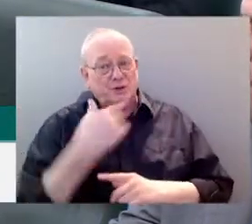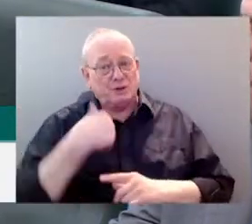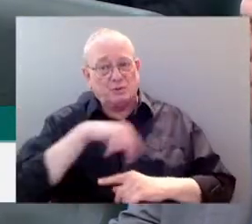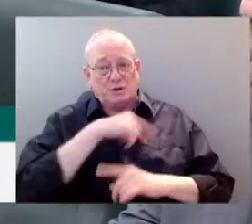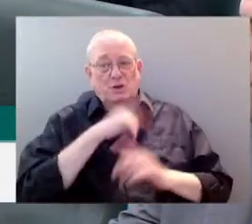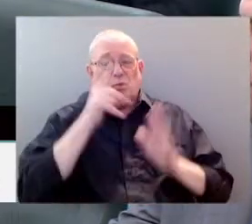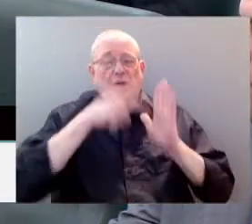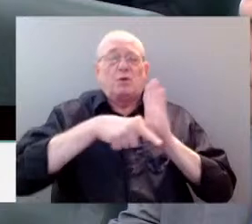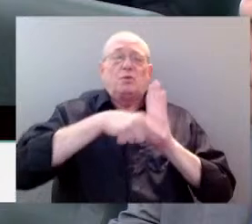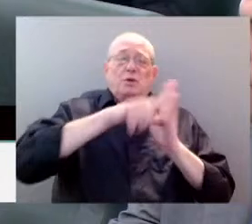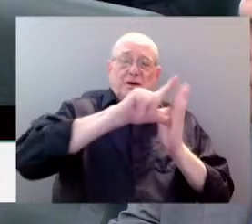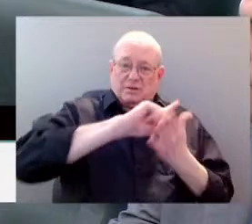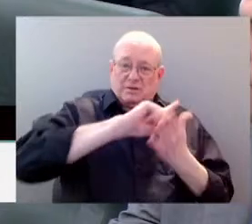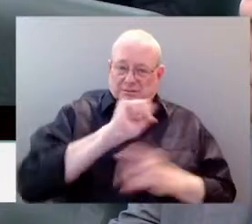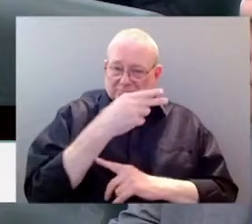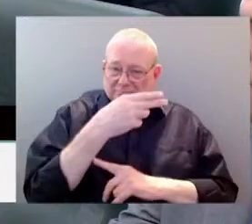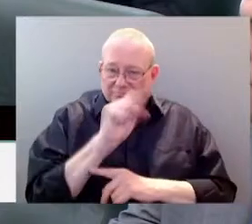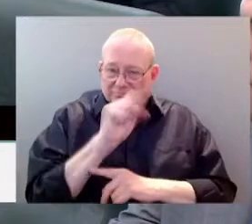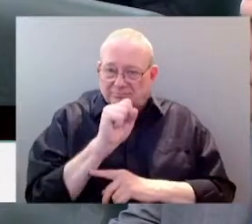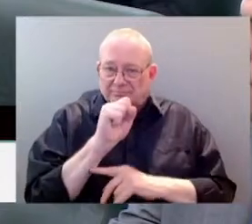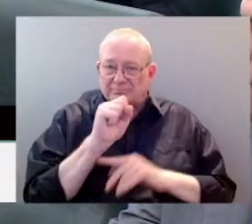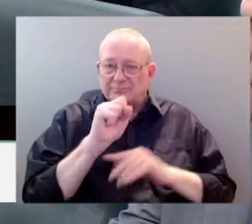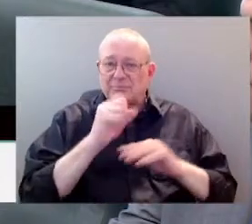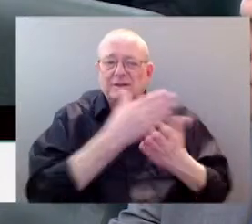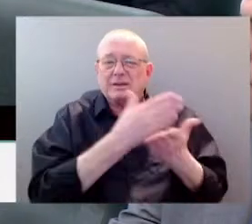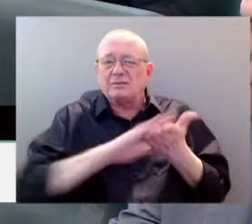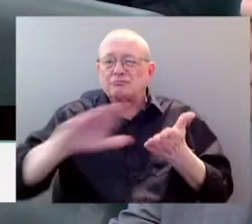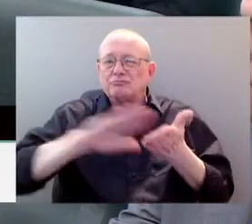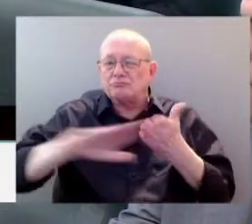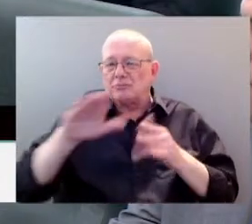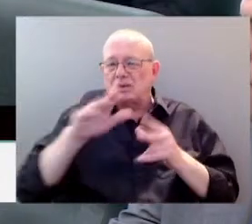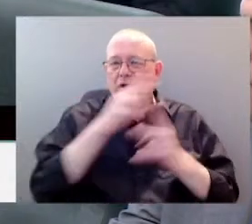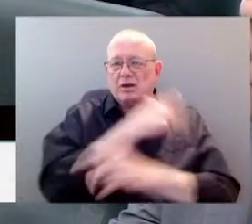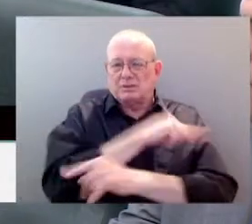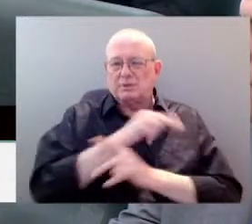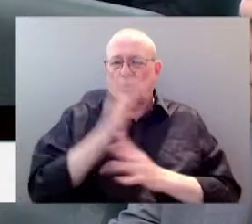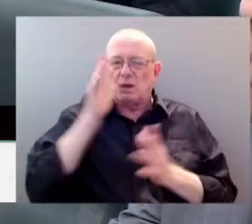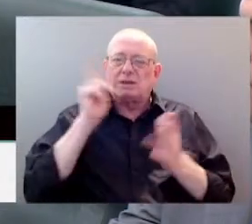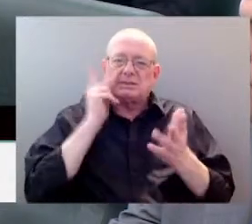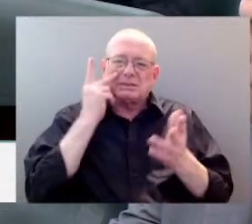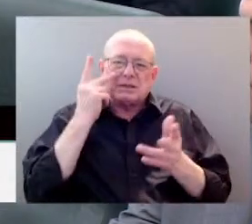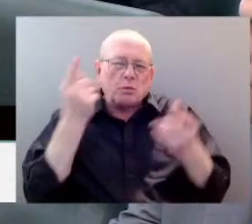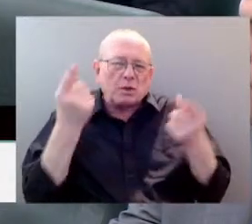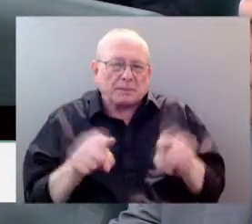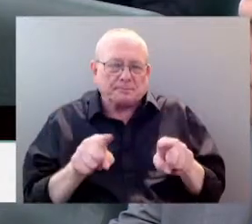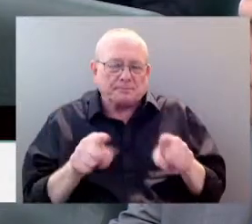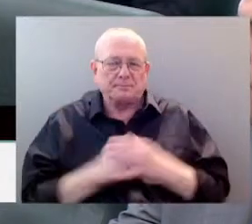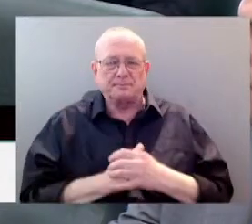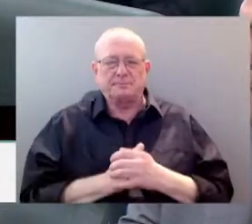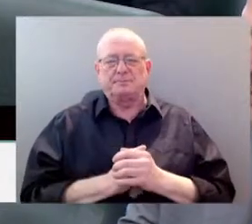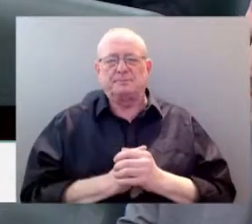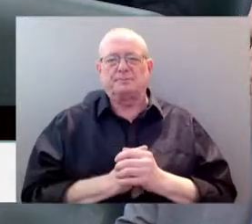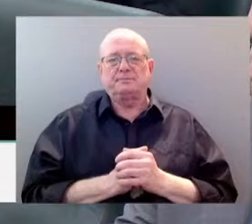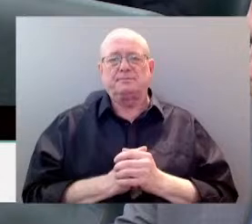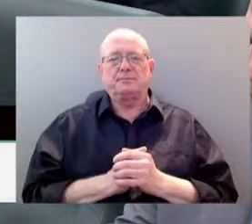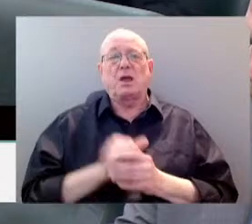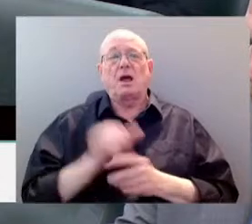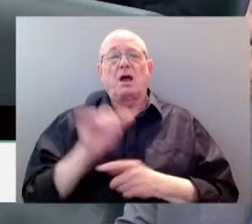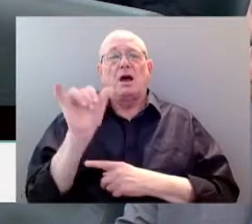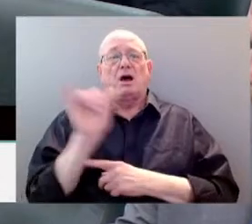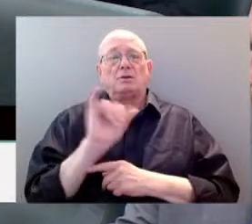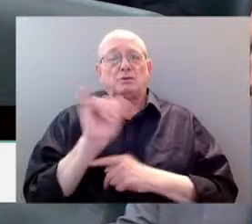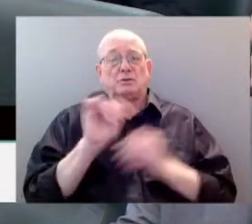policy and process and the organizations and service providers that are provided as options during discharge